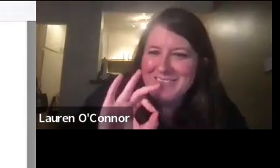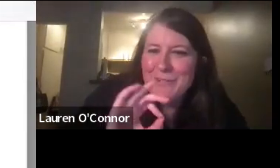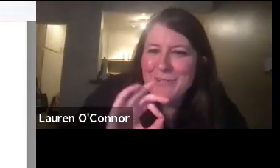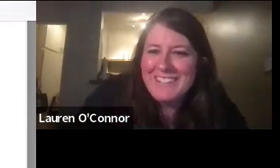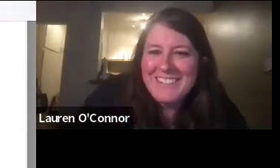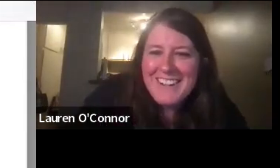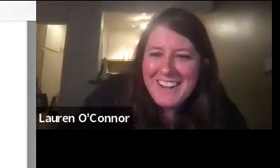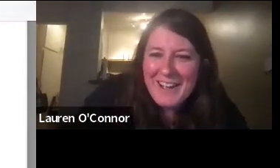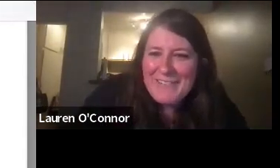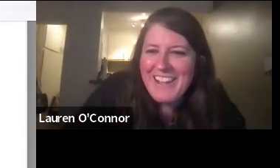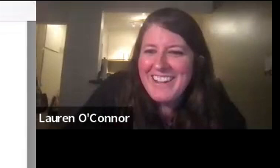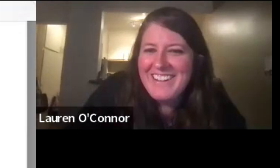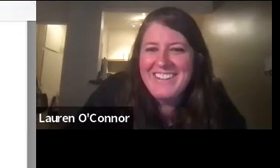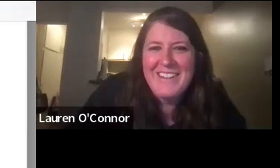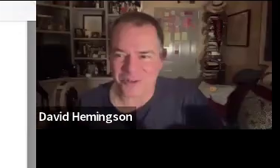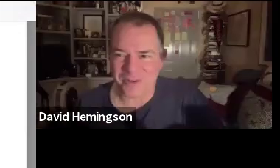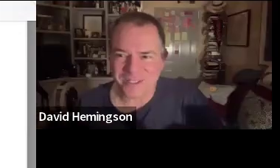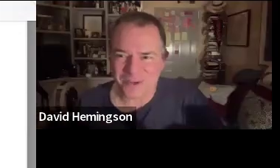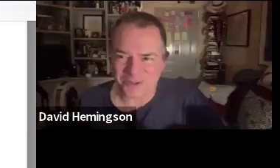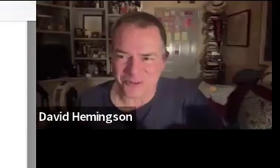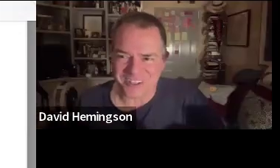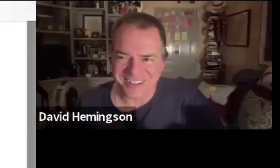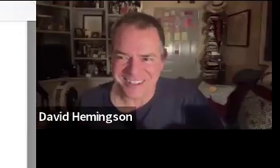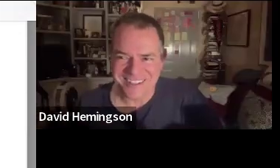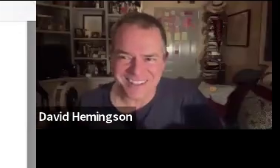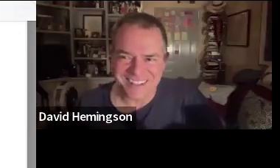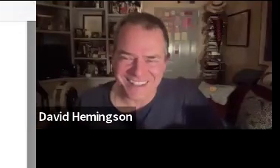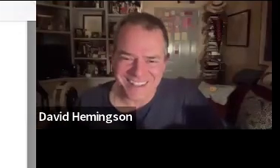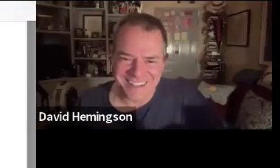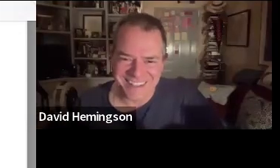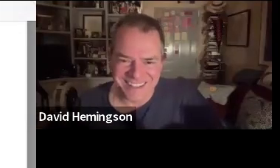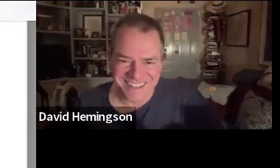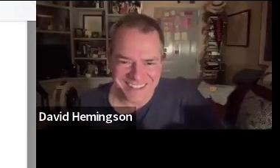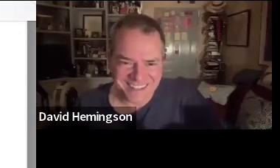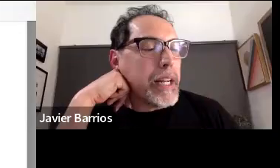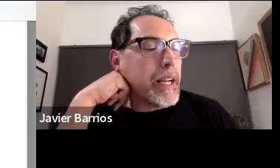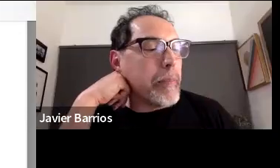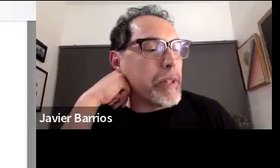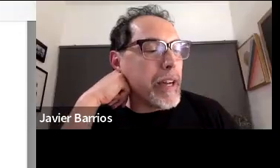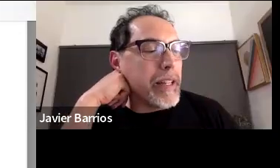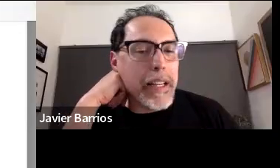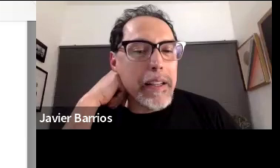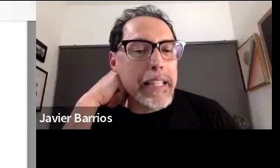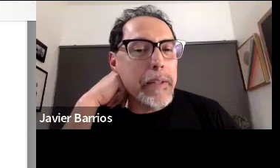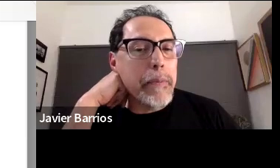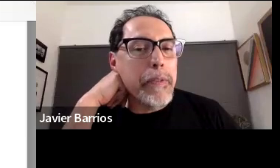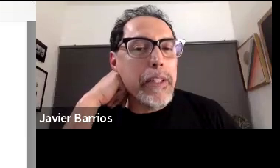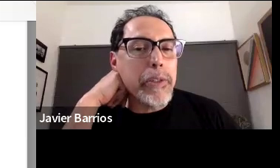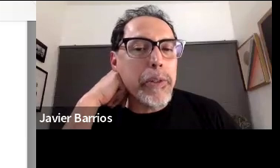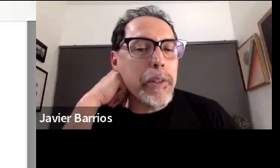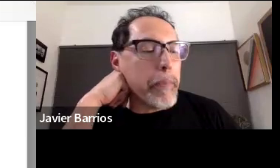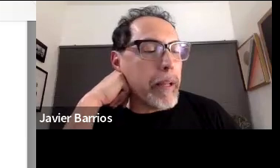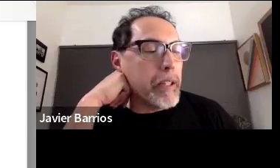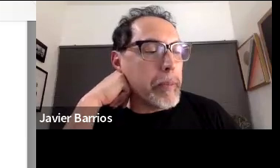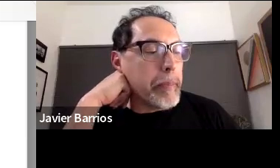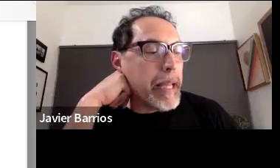it's really good. Paints a picture for you. Yeah. So we're gonna move on. Casey, if you want